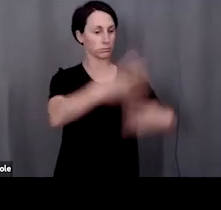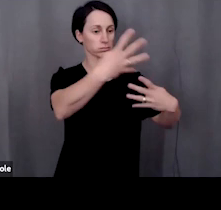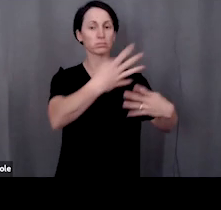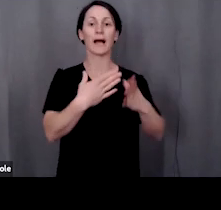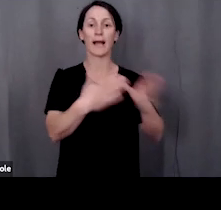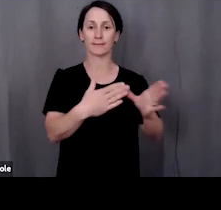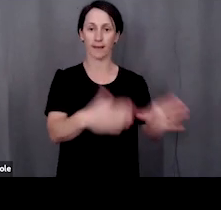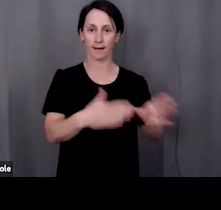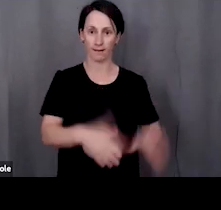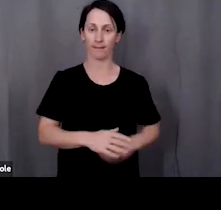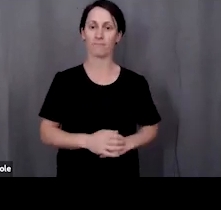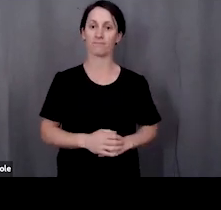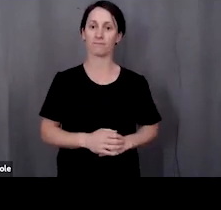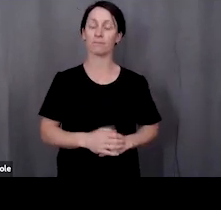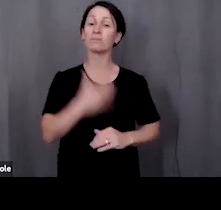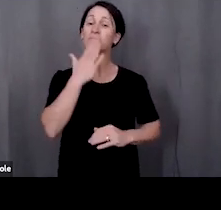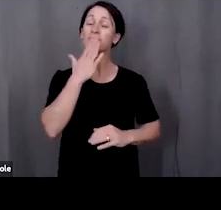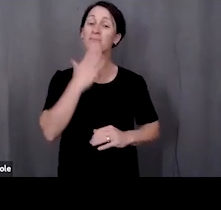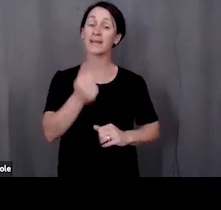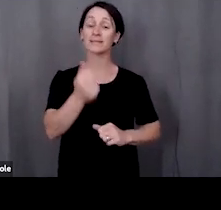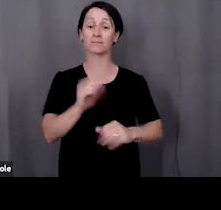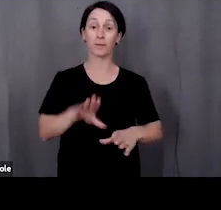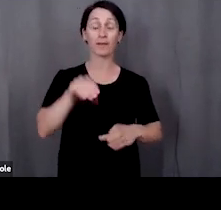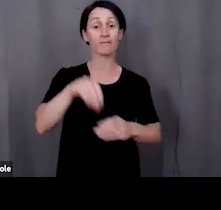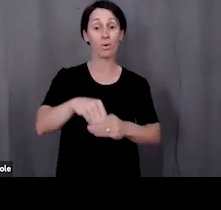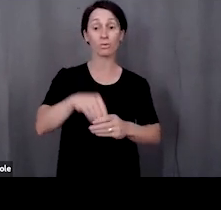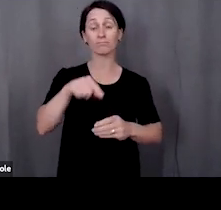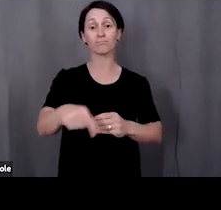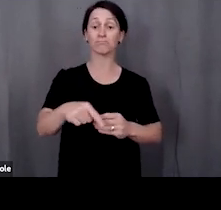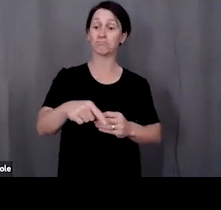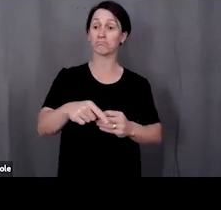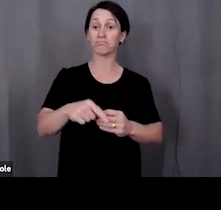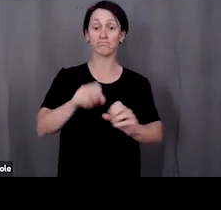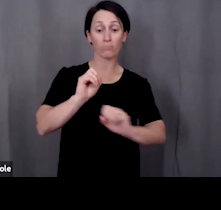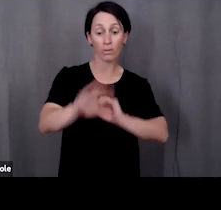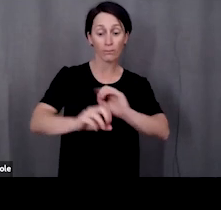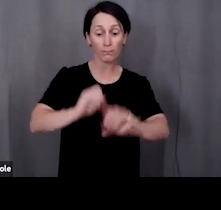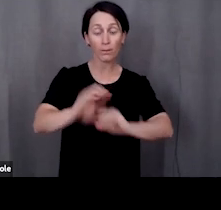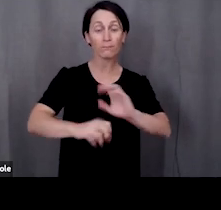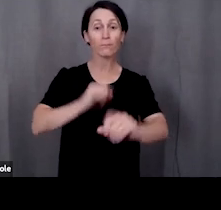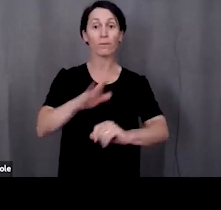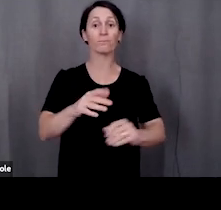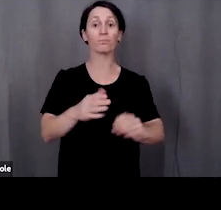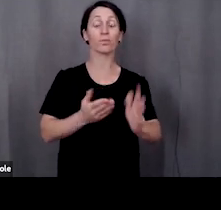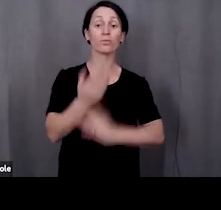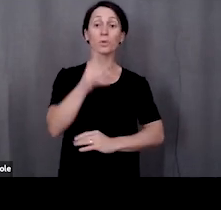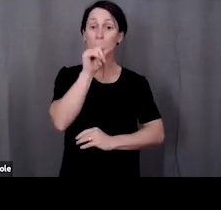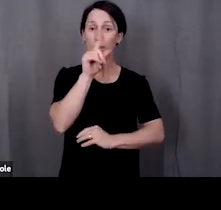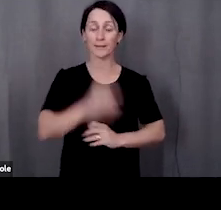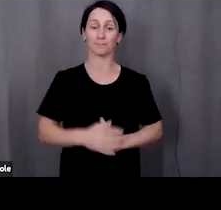And please feel free to join the conversation online. You should be able to see our Twitter handles here on the